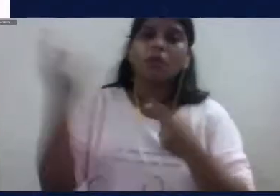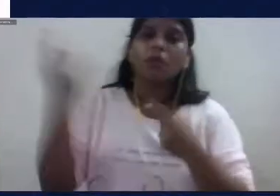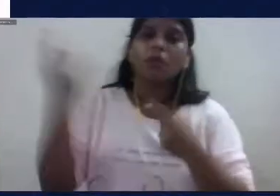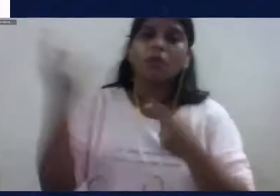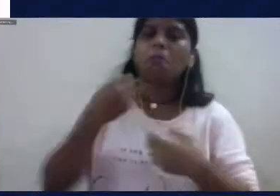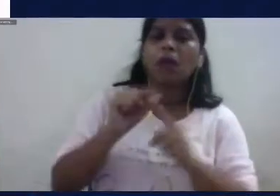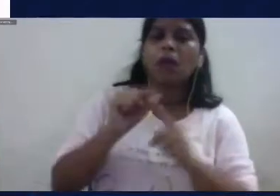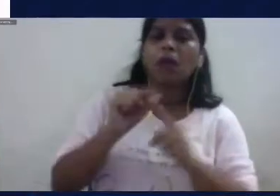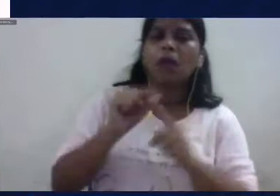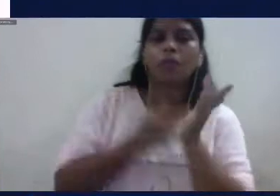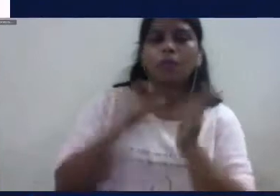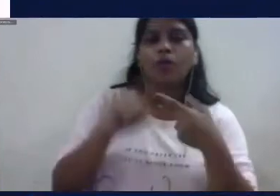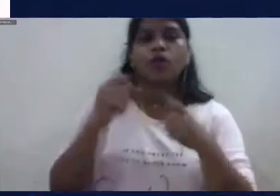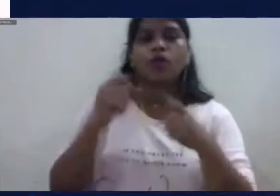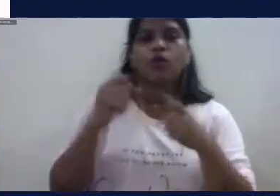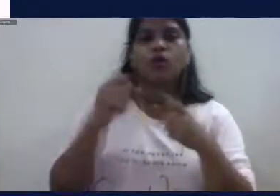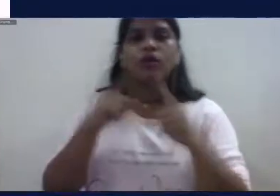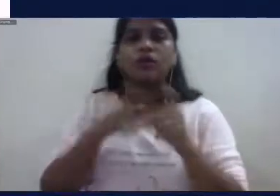prototypes.